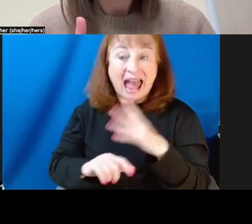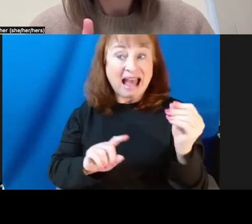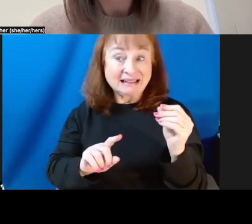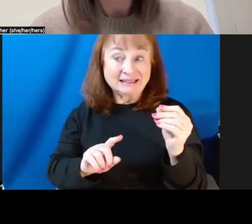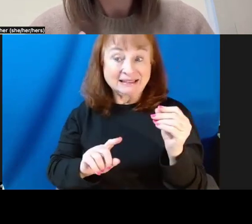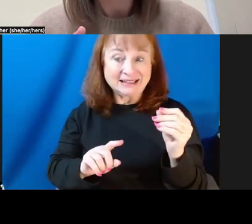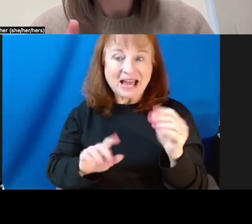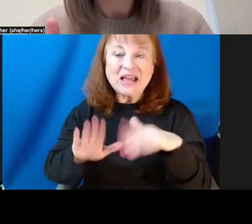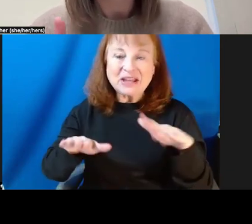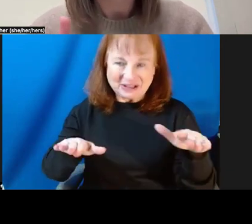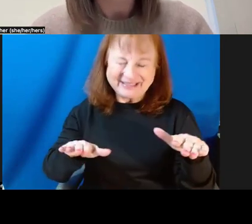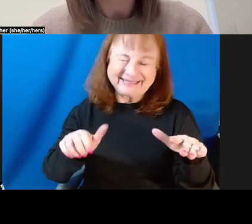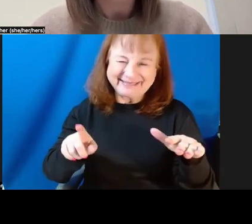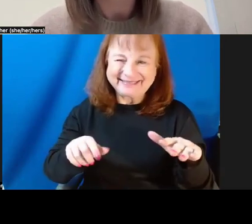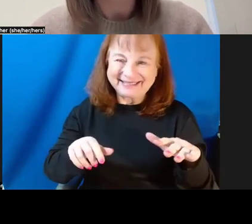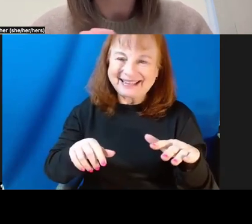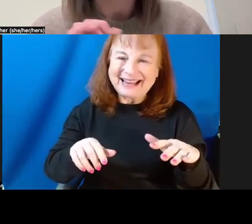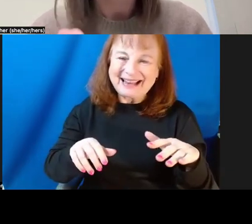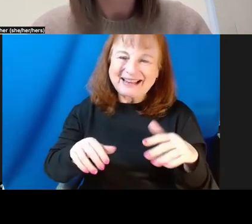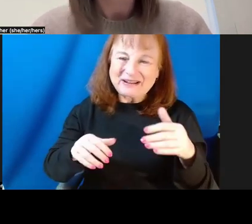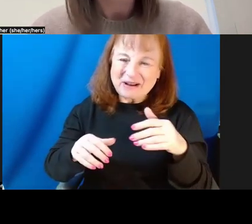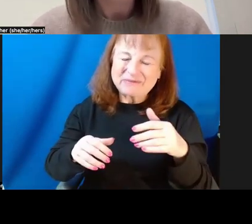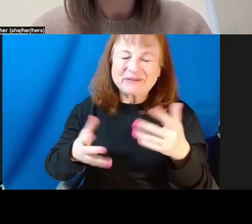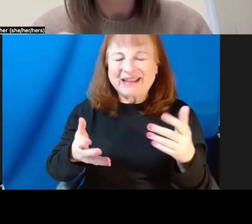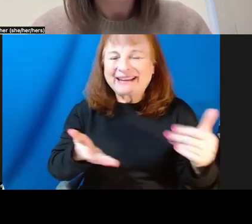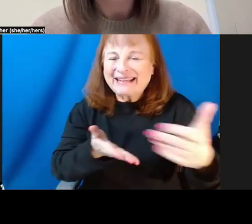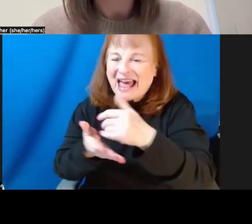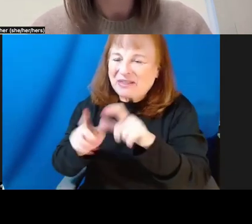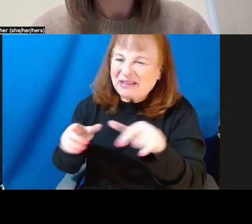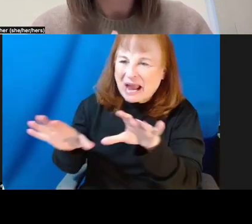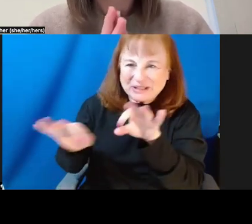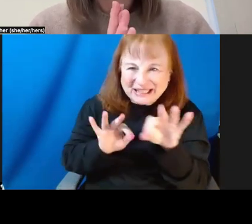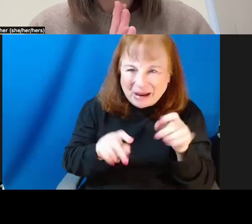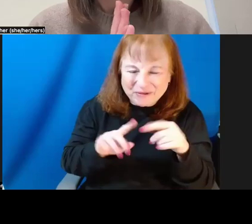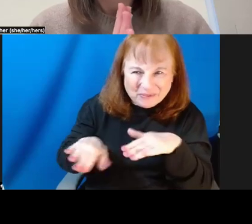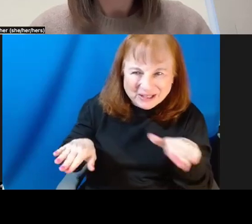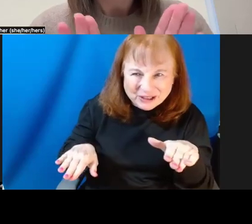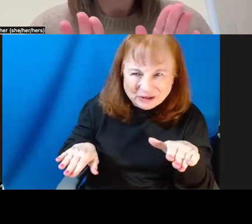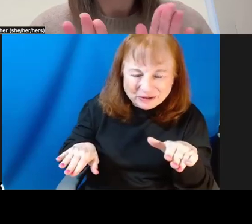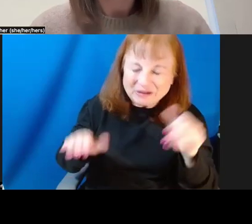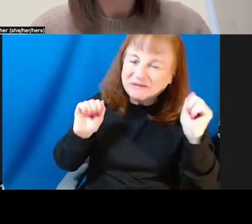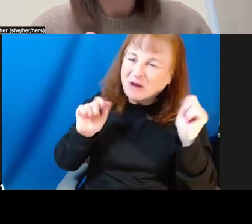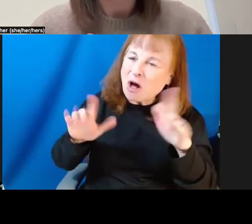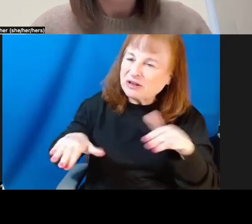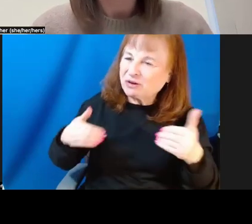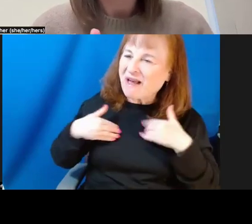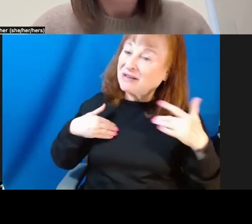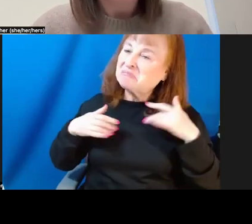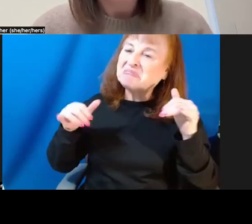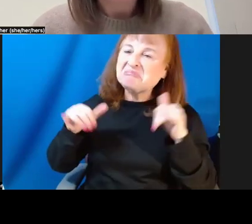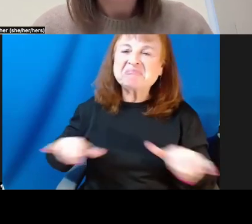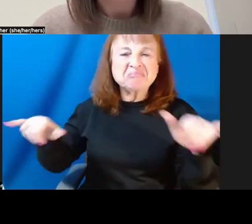And the children from whom the language samples were collected in these studies all had typical